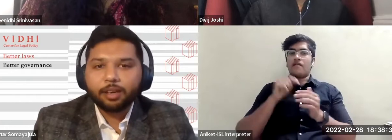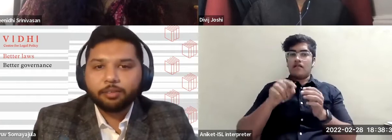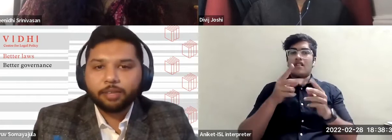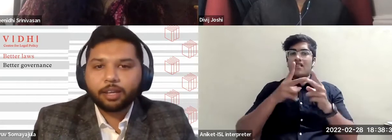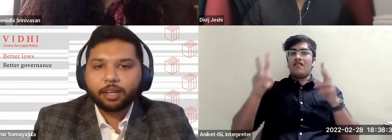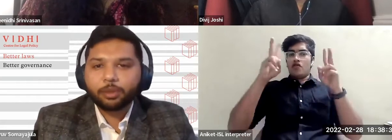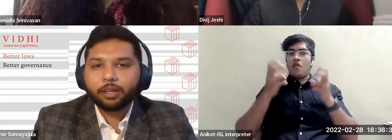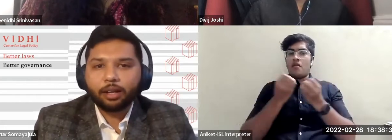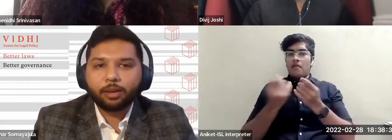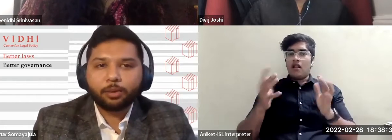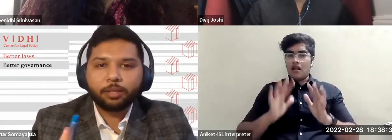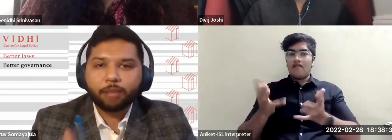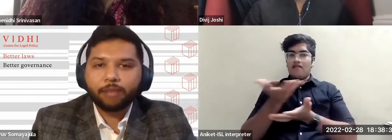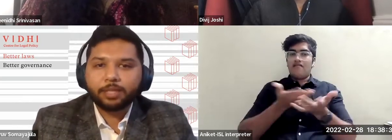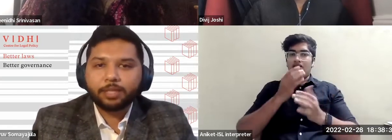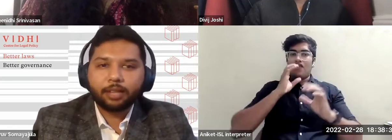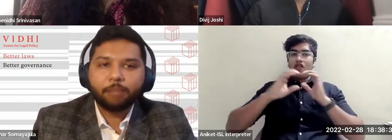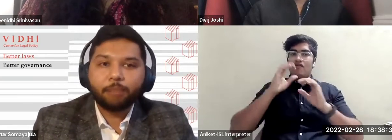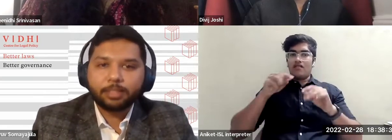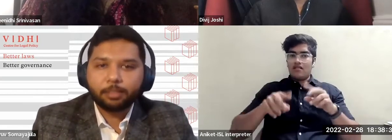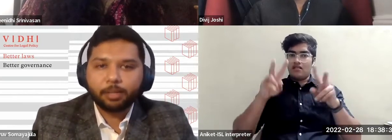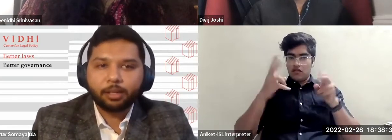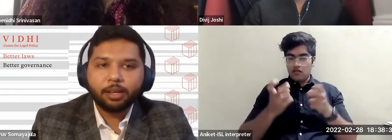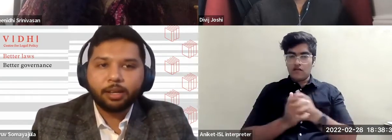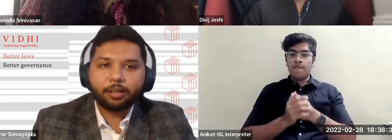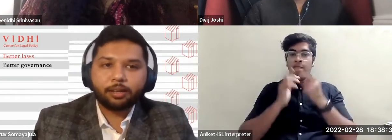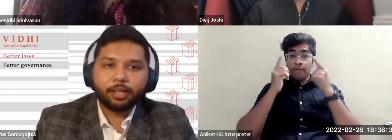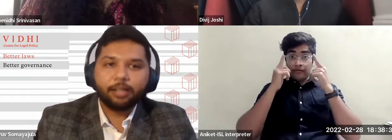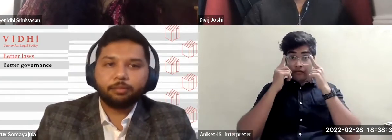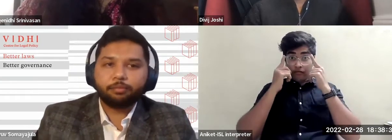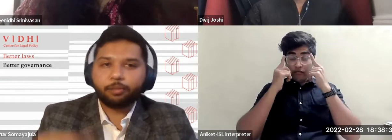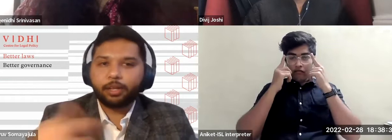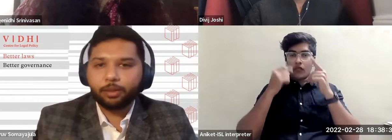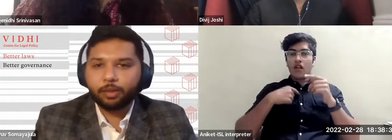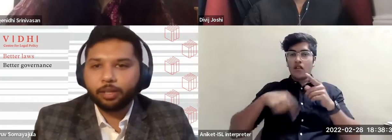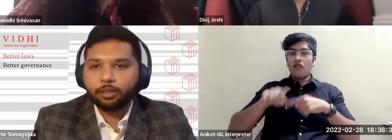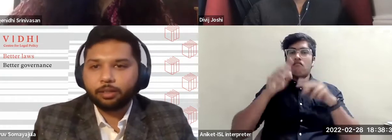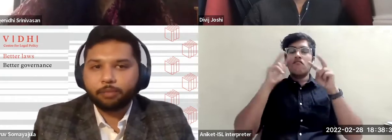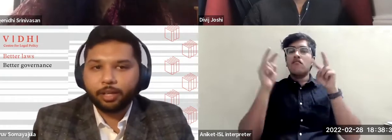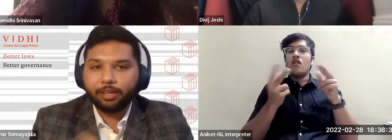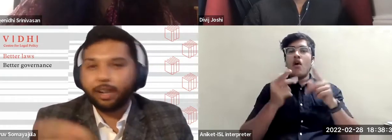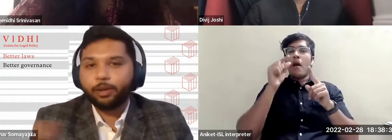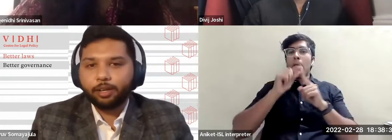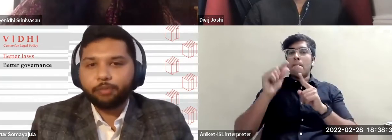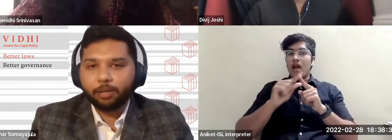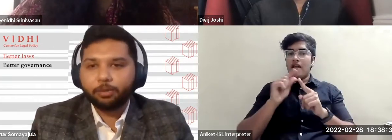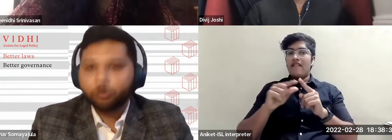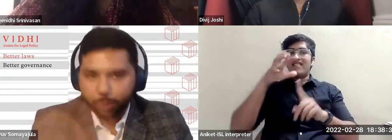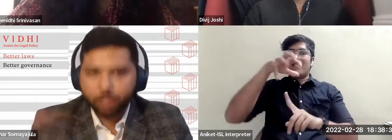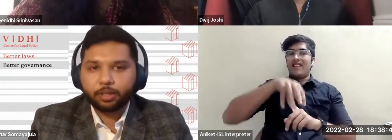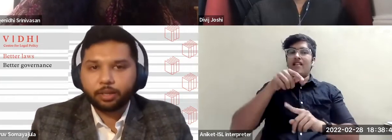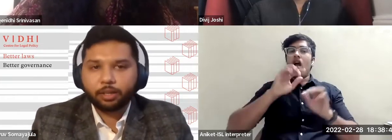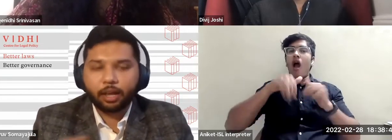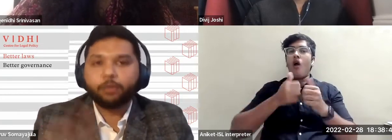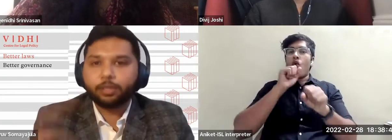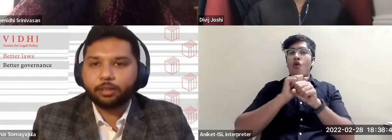conversation, we are looking at how the private sector can participate in, like, you know, in the regulatory framework,